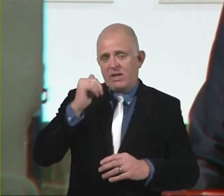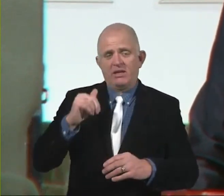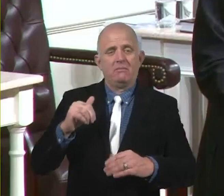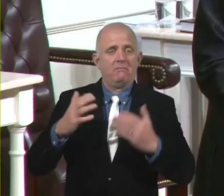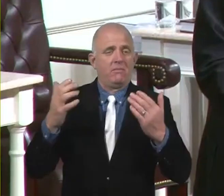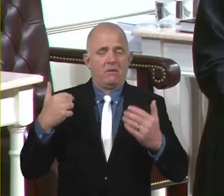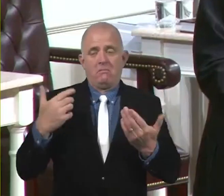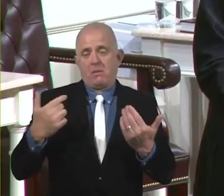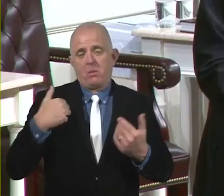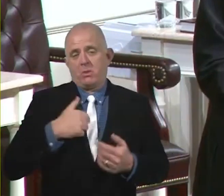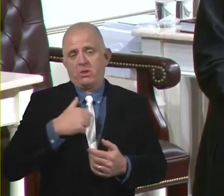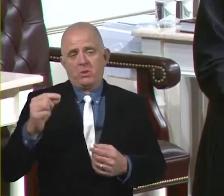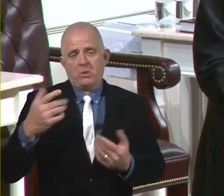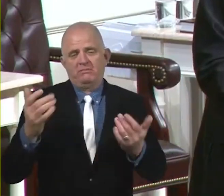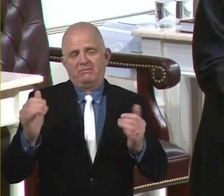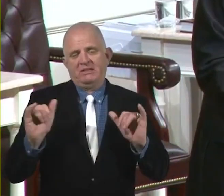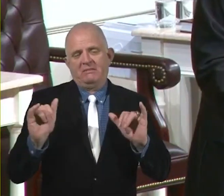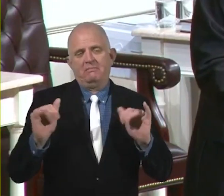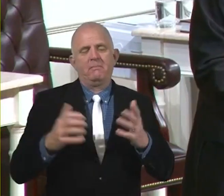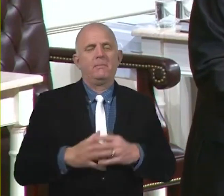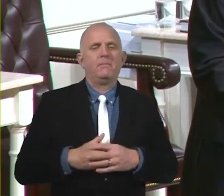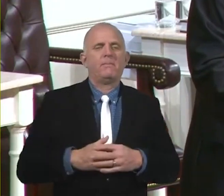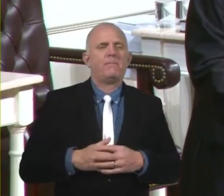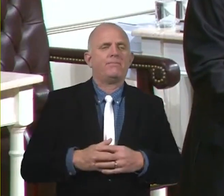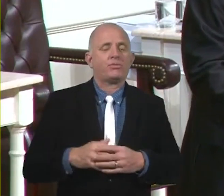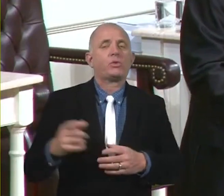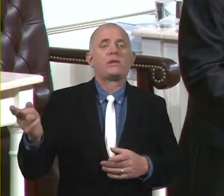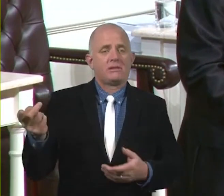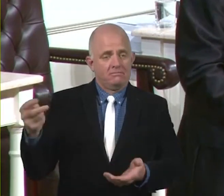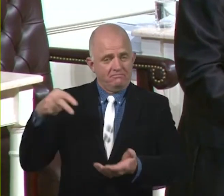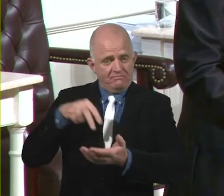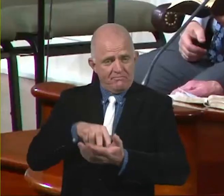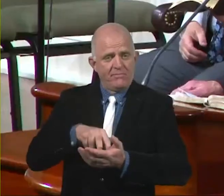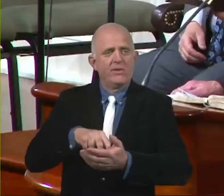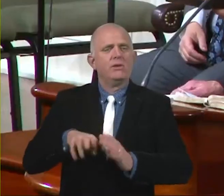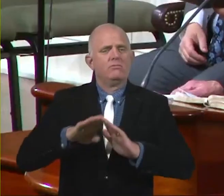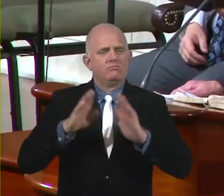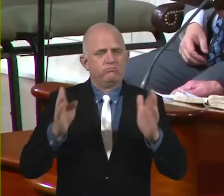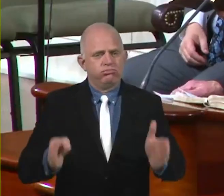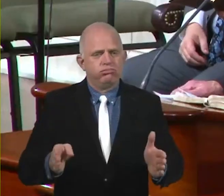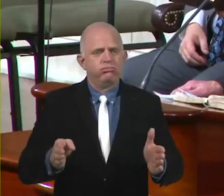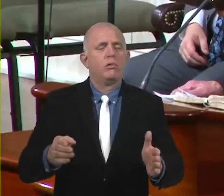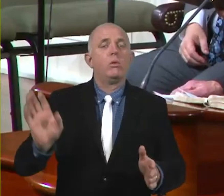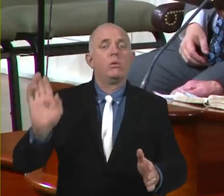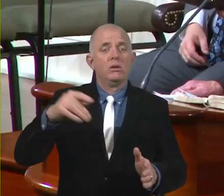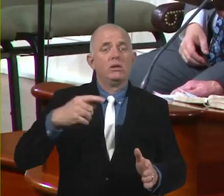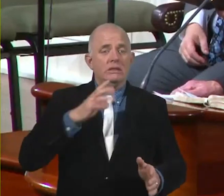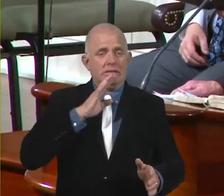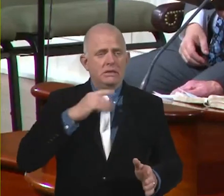know. But he got up in the pulpit that night and he said,